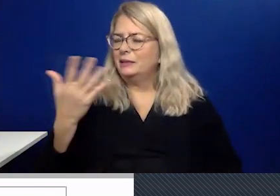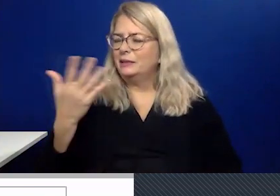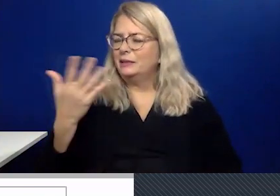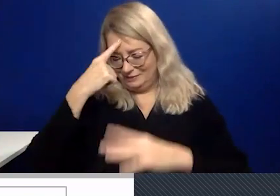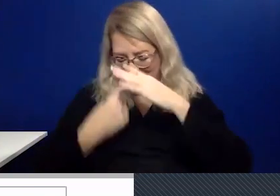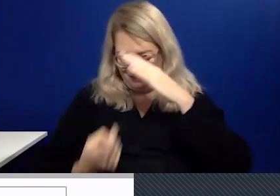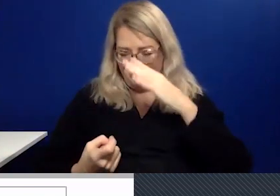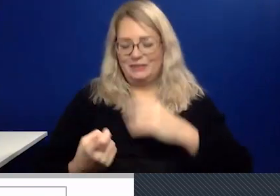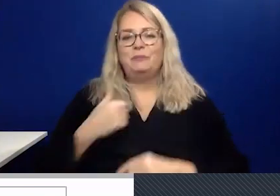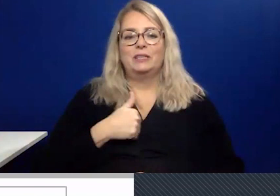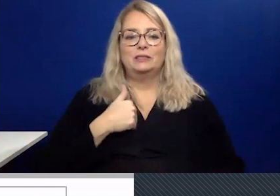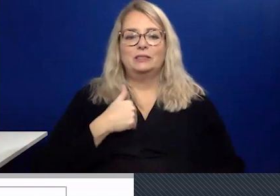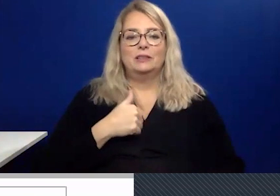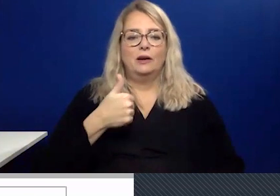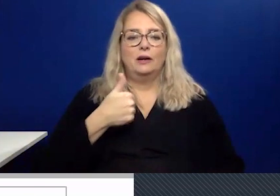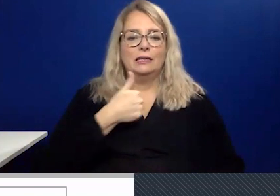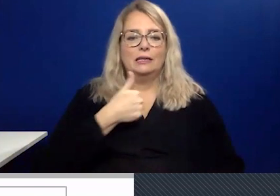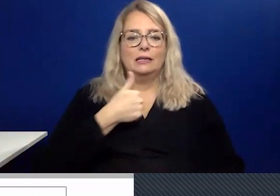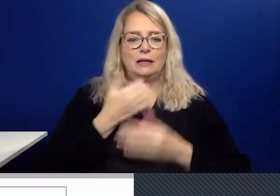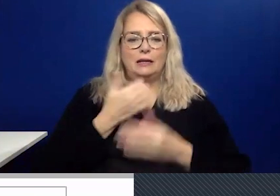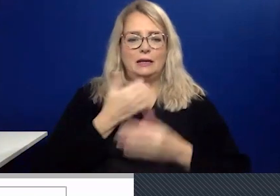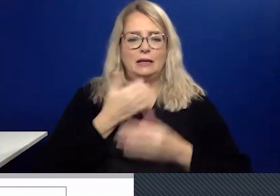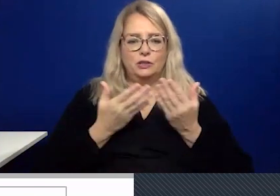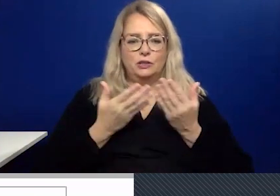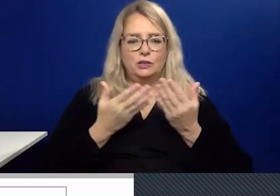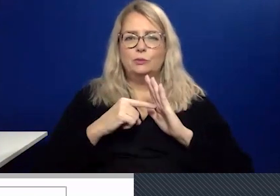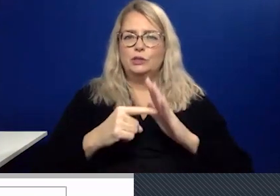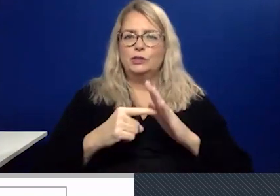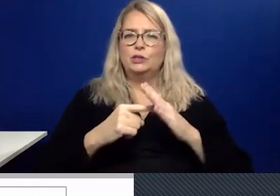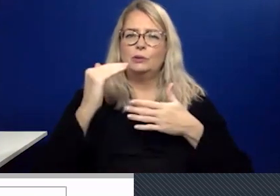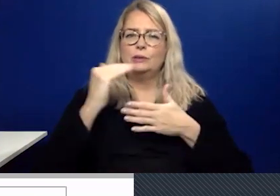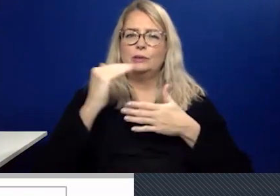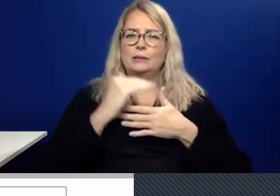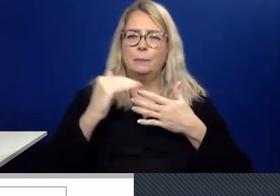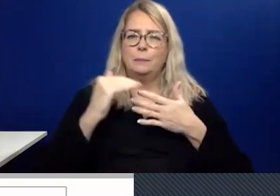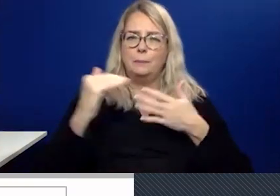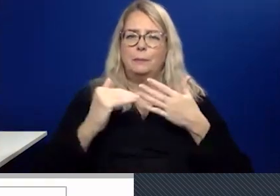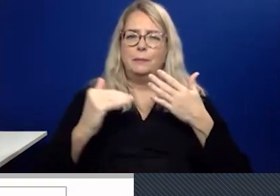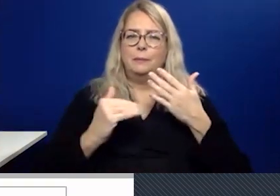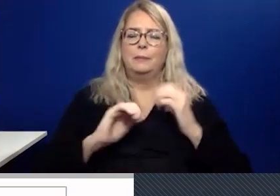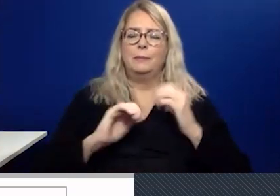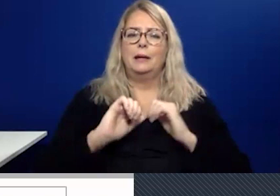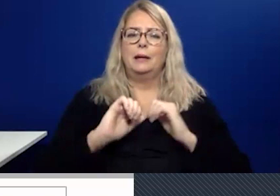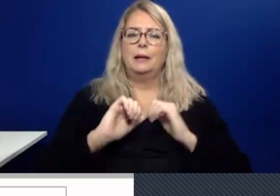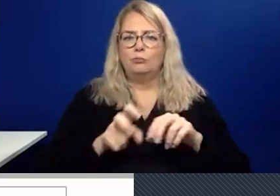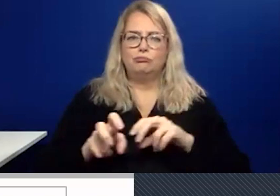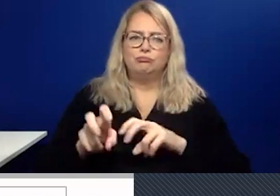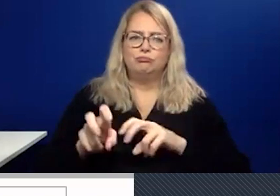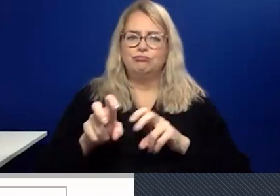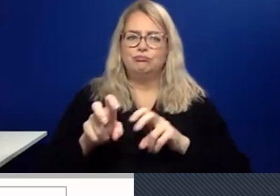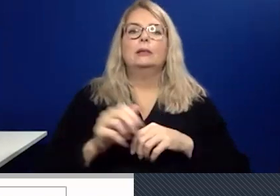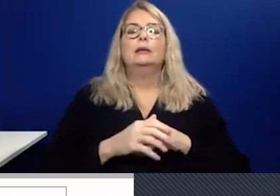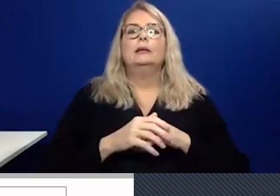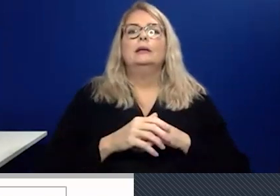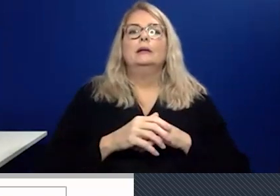The self-service, we show them like a step-by-step guide for how to navigate it. showing them, even in some cases, you're going to be